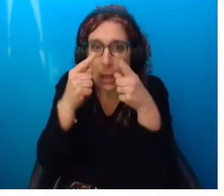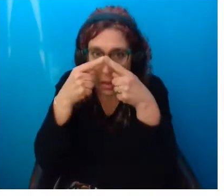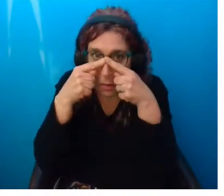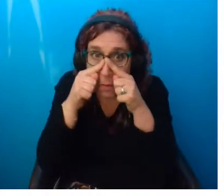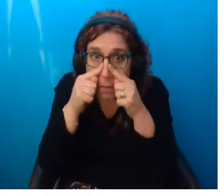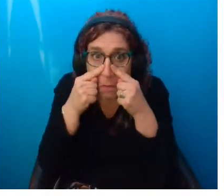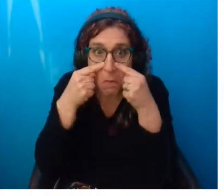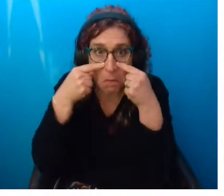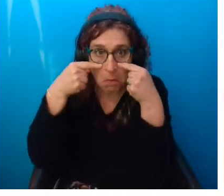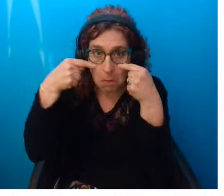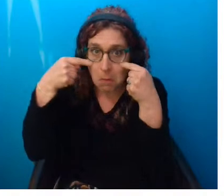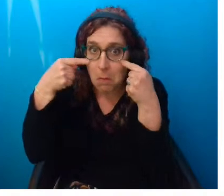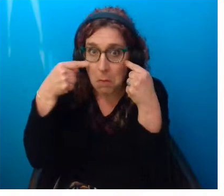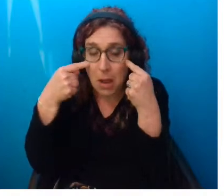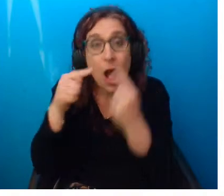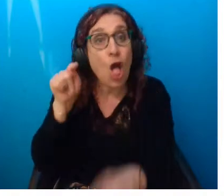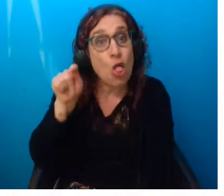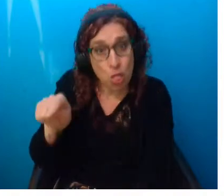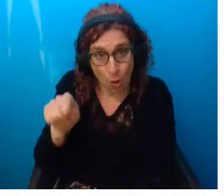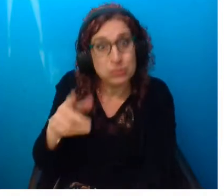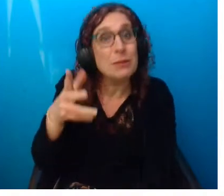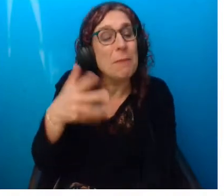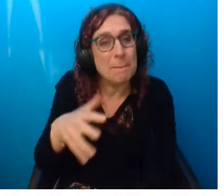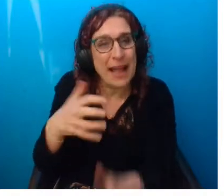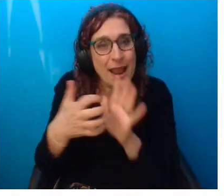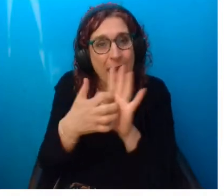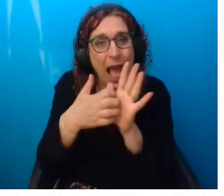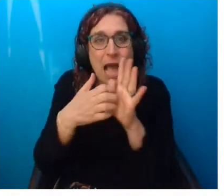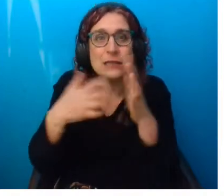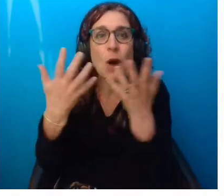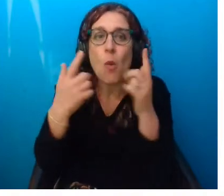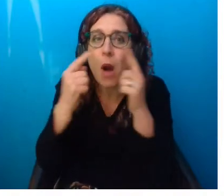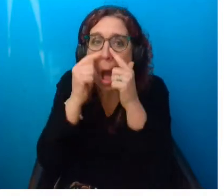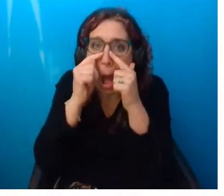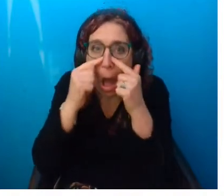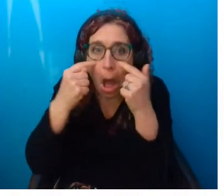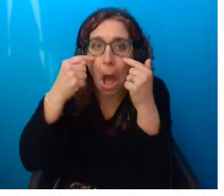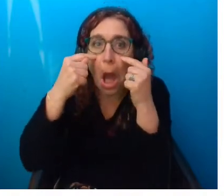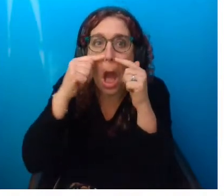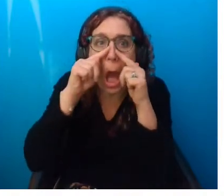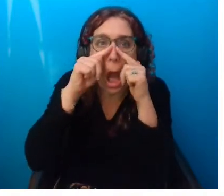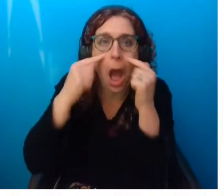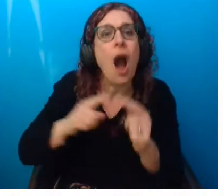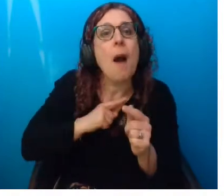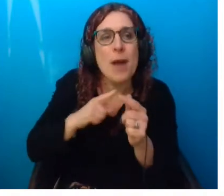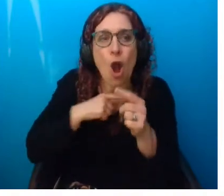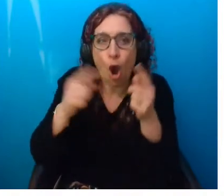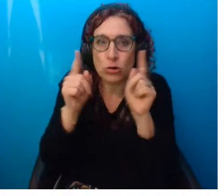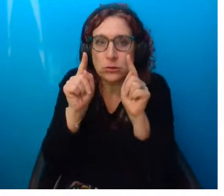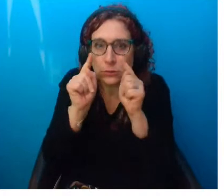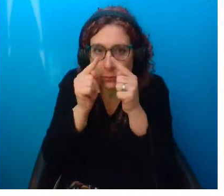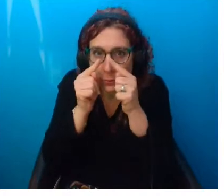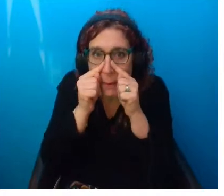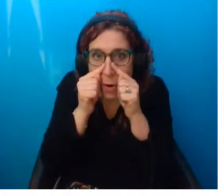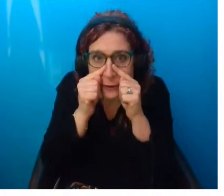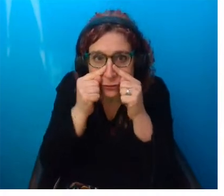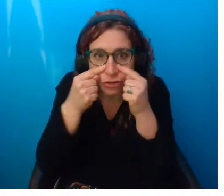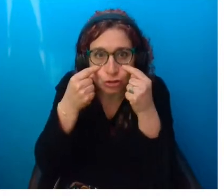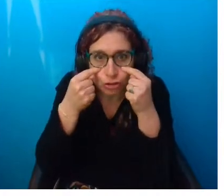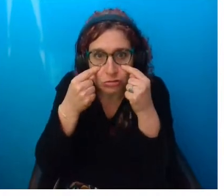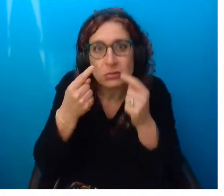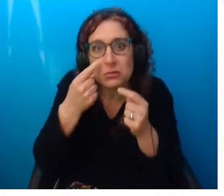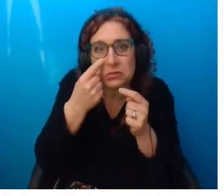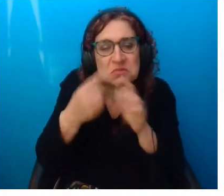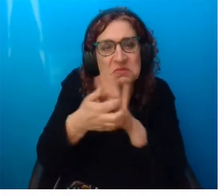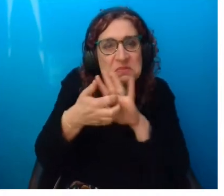nose have been getting eczema in and around the nasal bridge from that. Theoretically, you